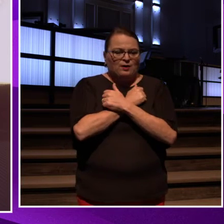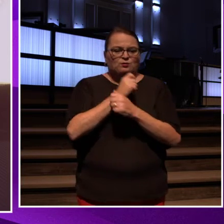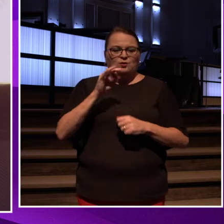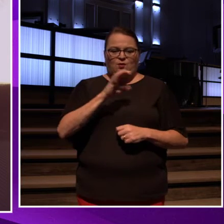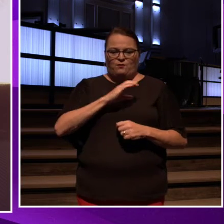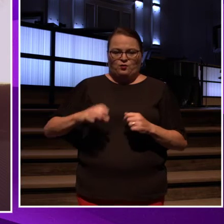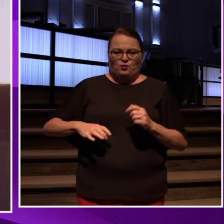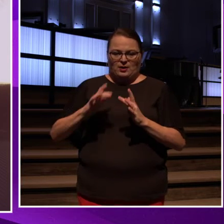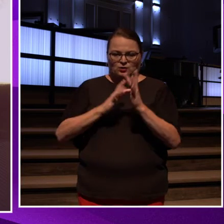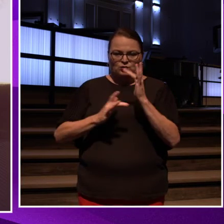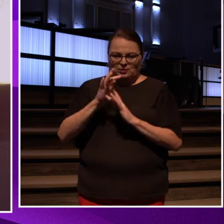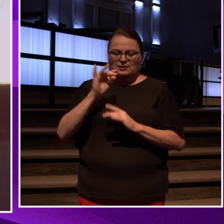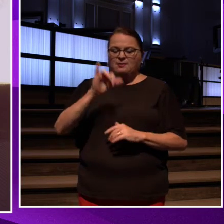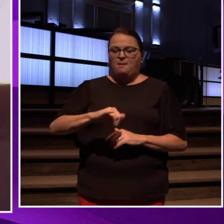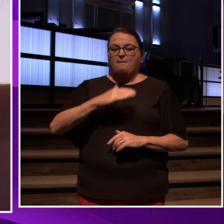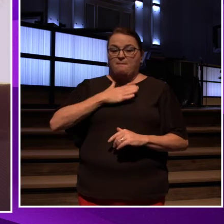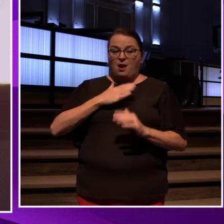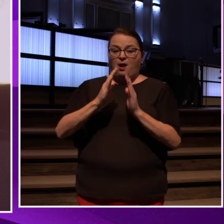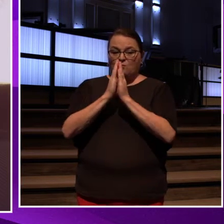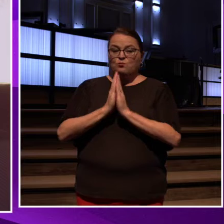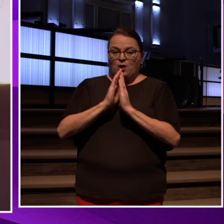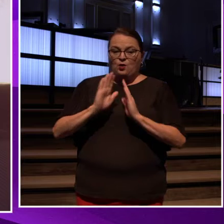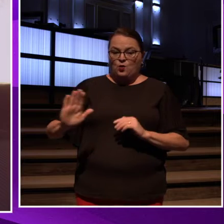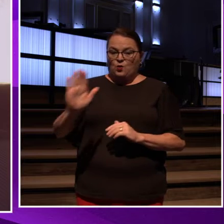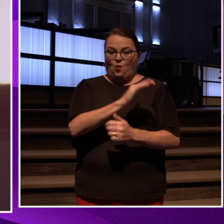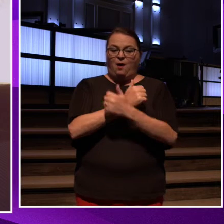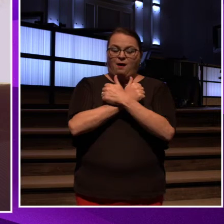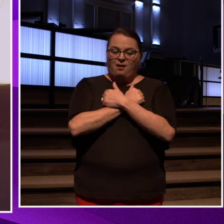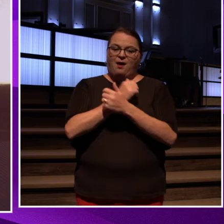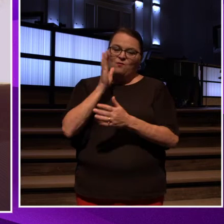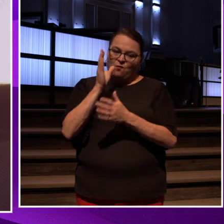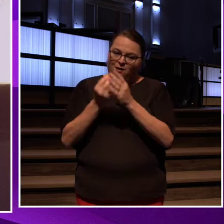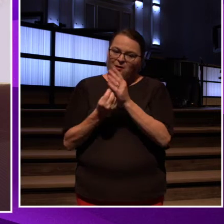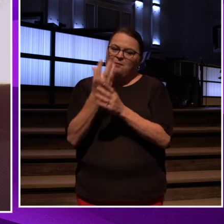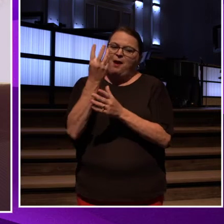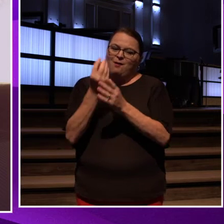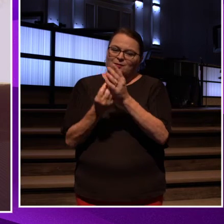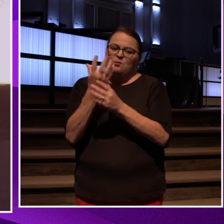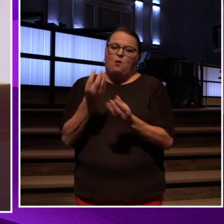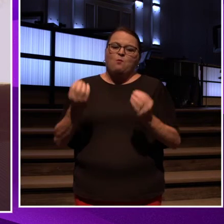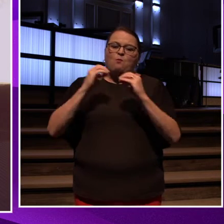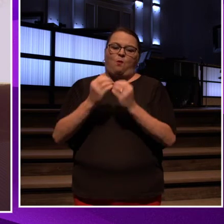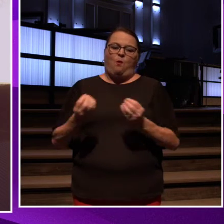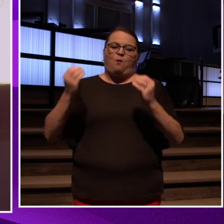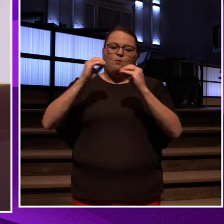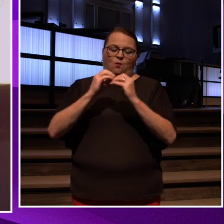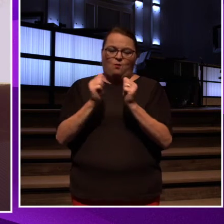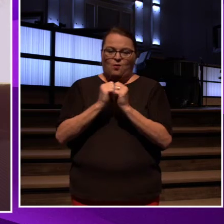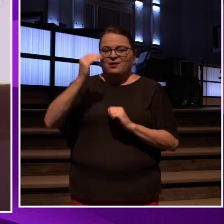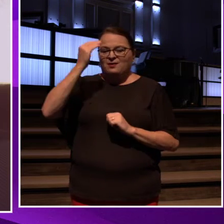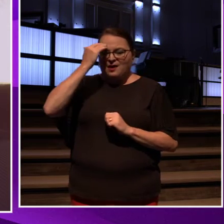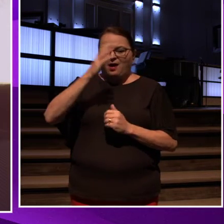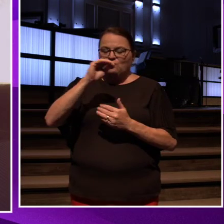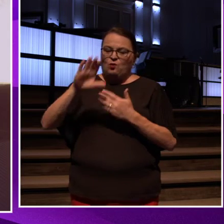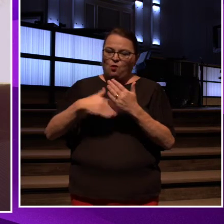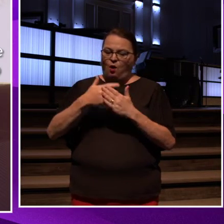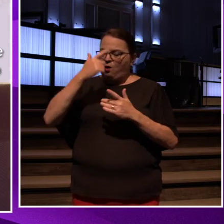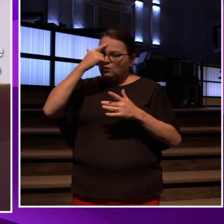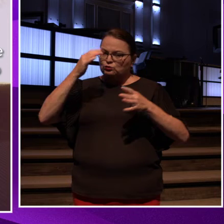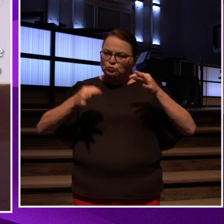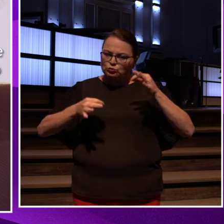Jesus. And it is my prayer that your love may abound more and more with knowledge and all discernment so that you